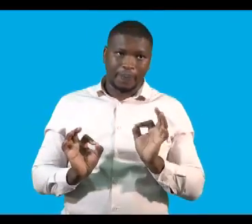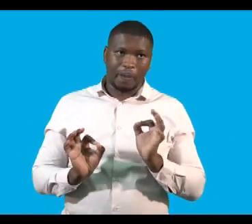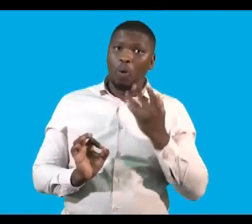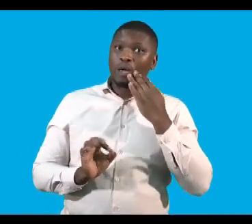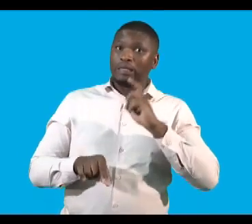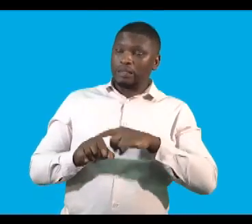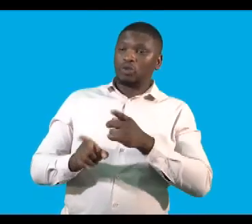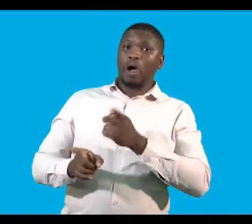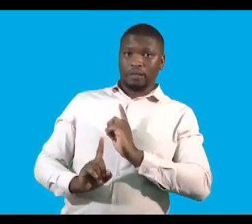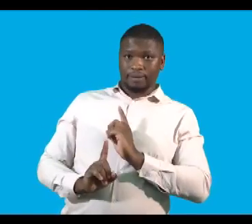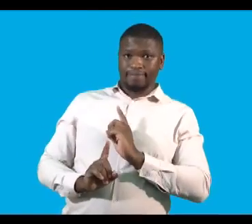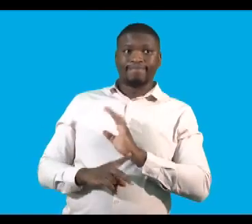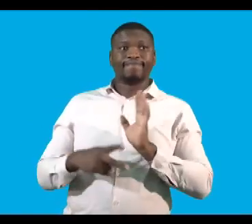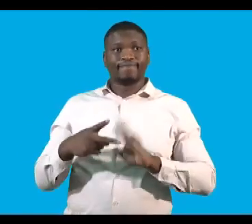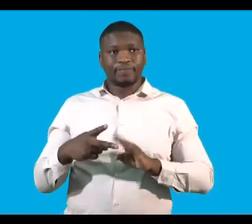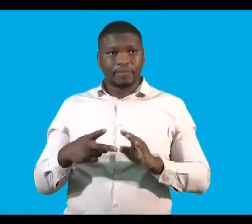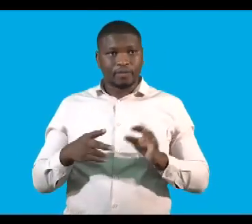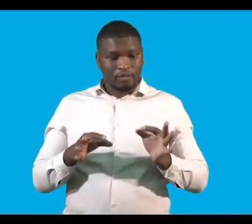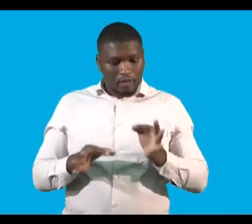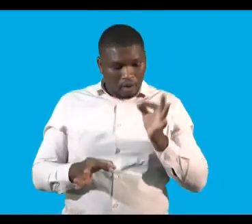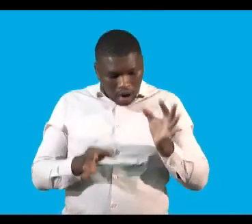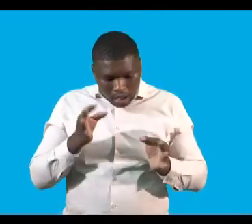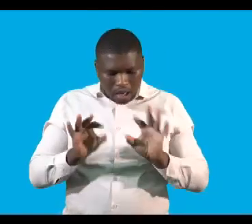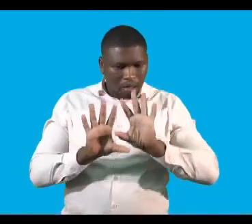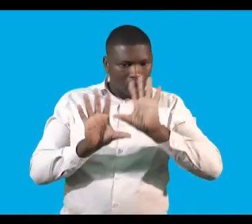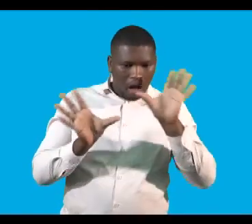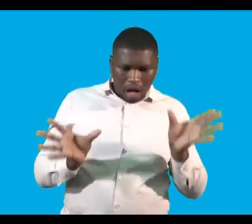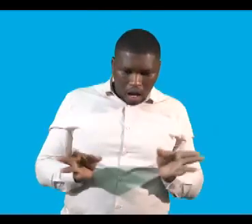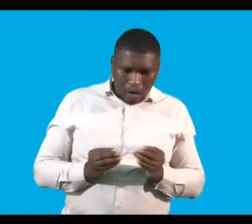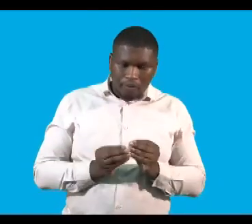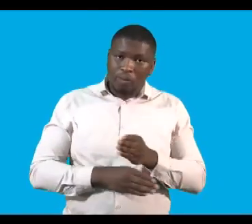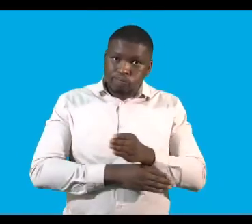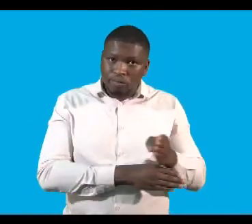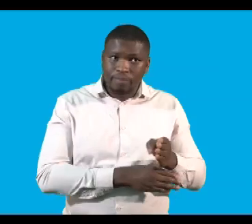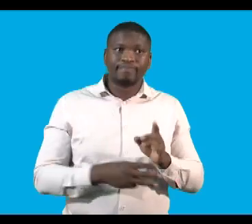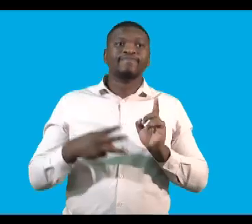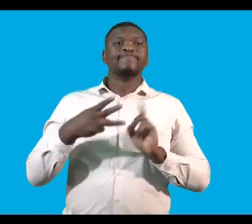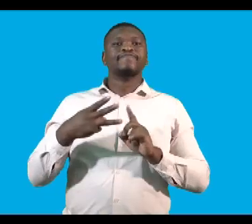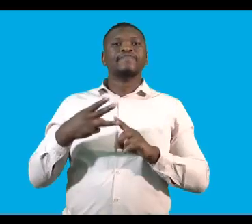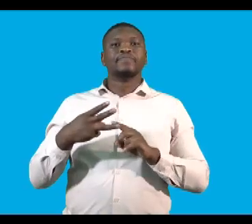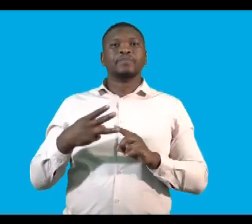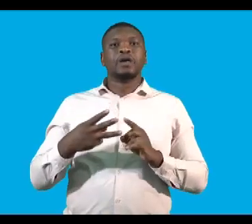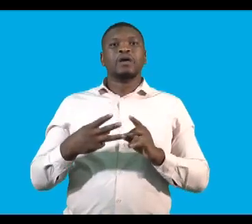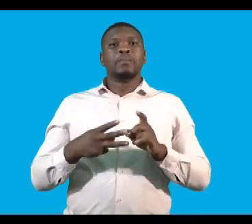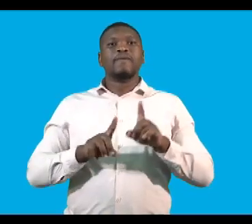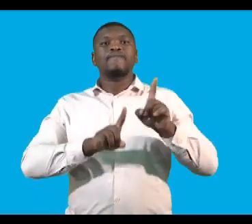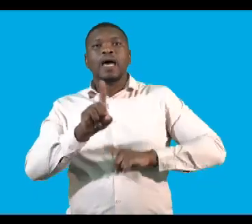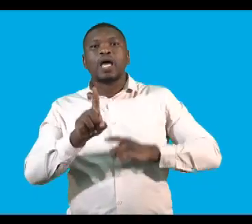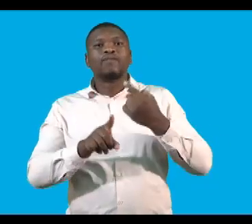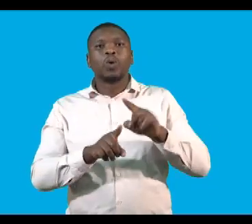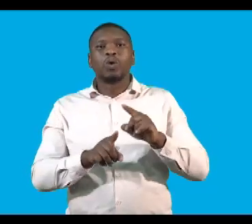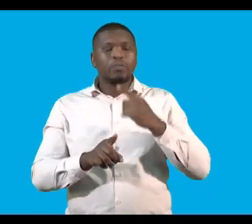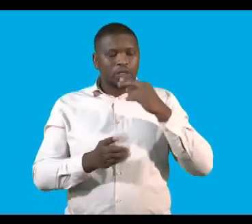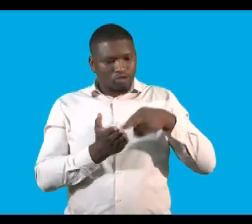of questioning require, not analyzing all the elements in a cartoon, failing to refer to